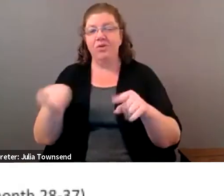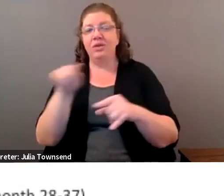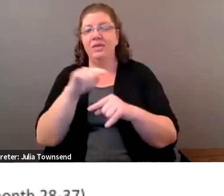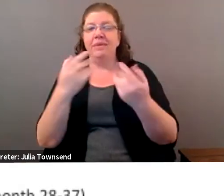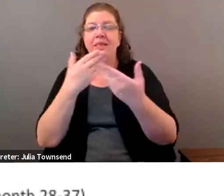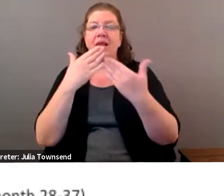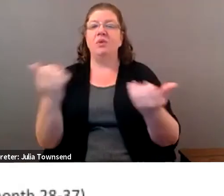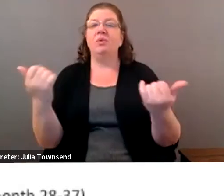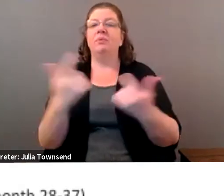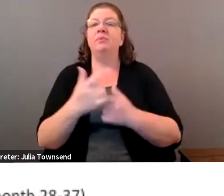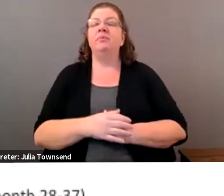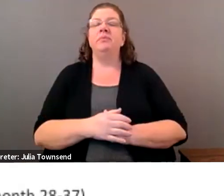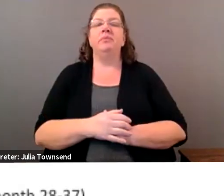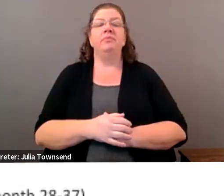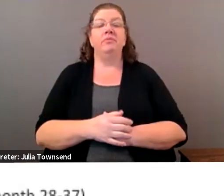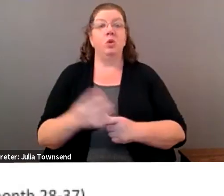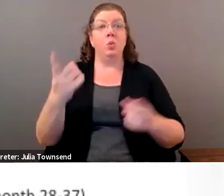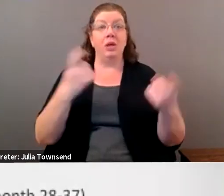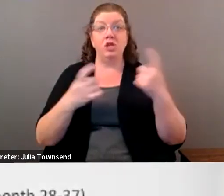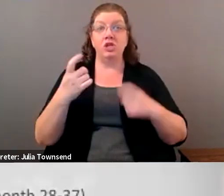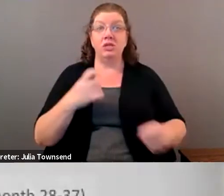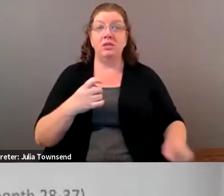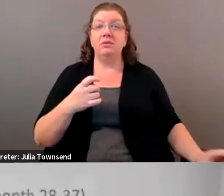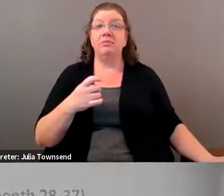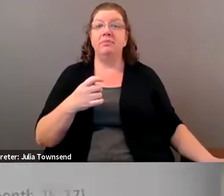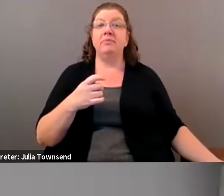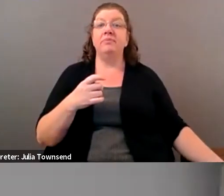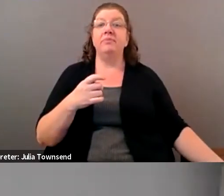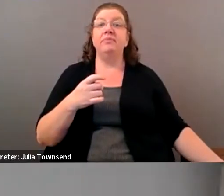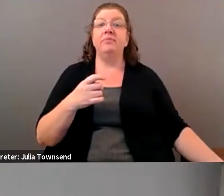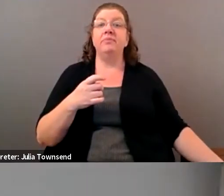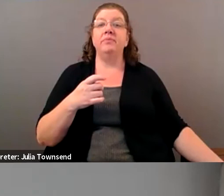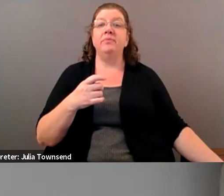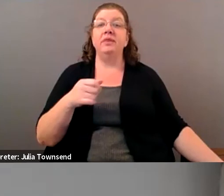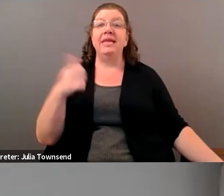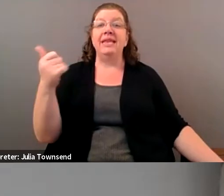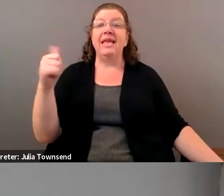much. Questions? Any other questions?